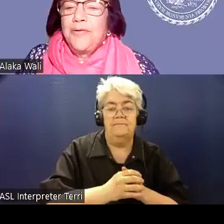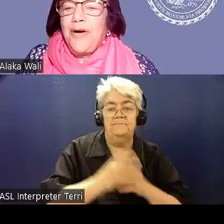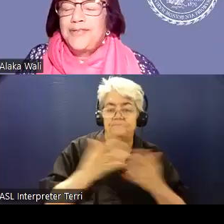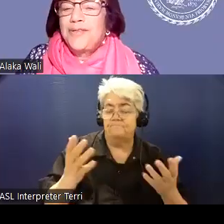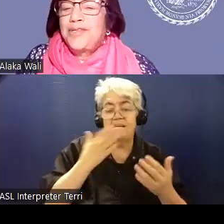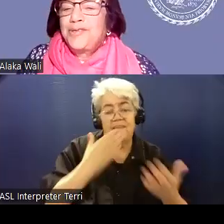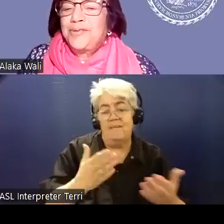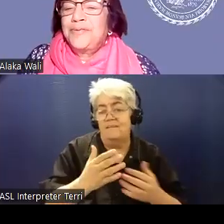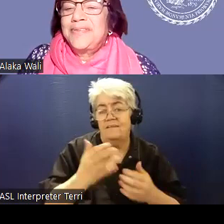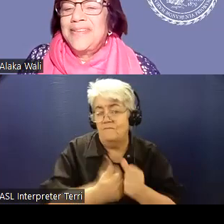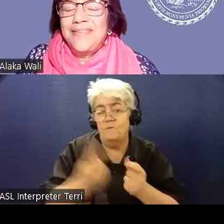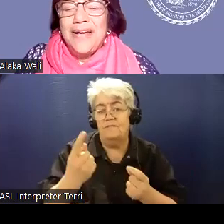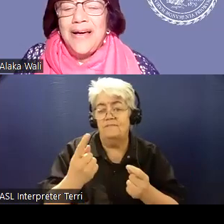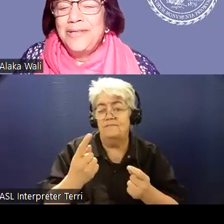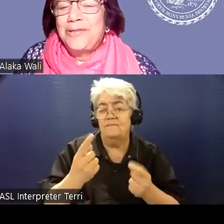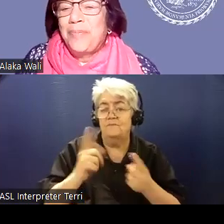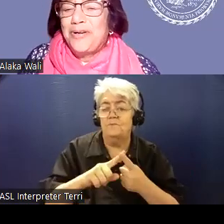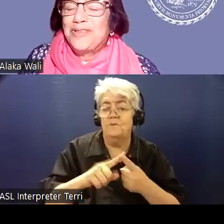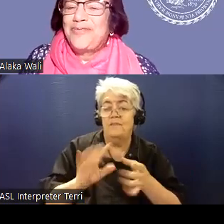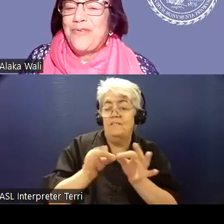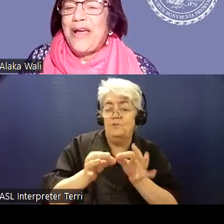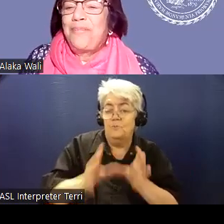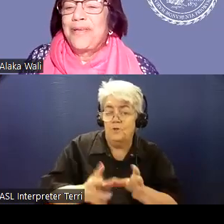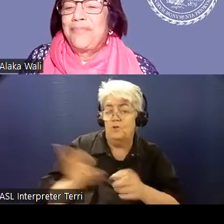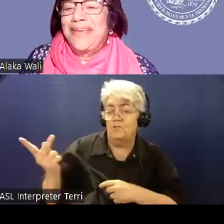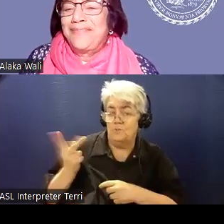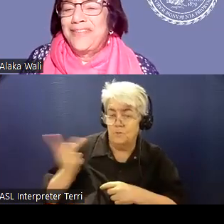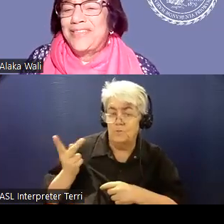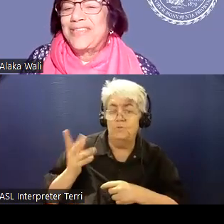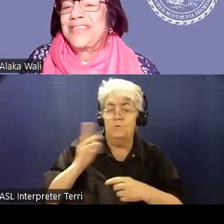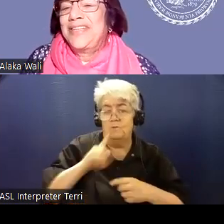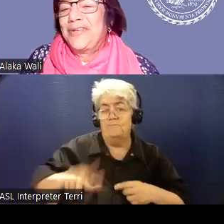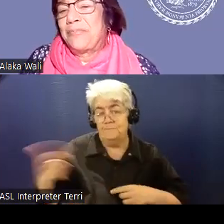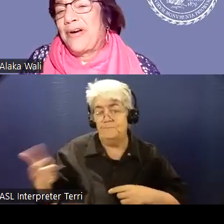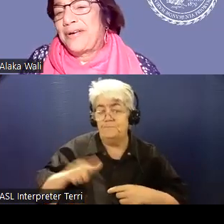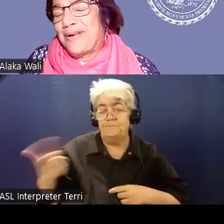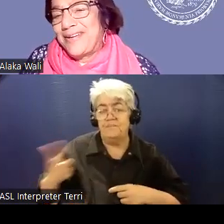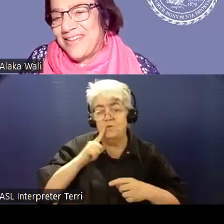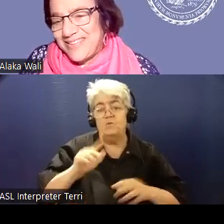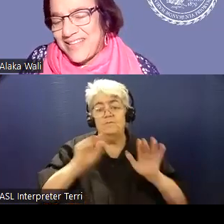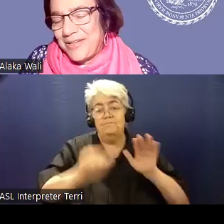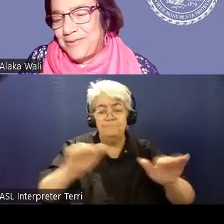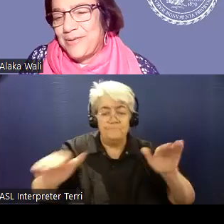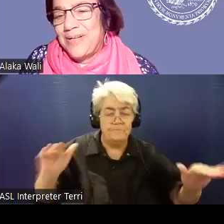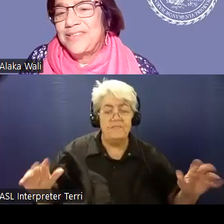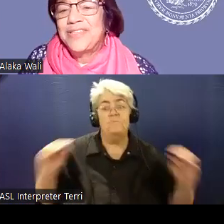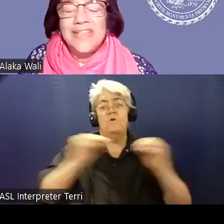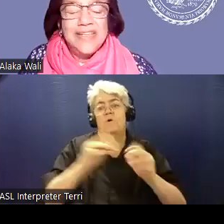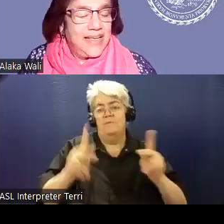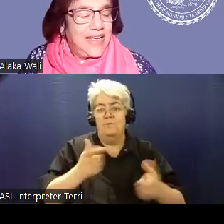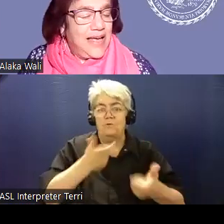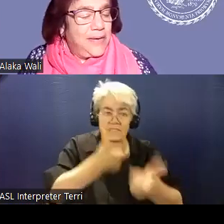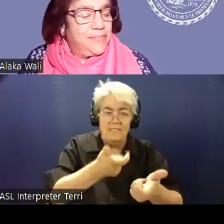Thank you also to the interpreters for helping me reach even a broader audience. Thank you so